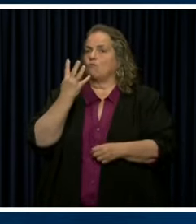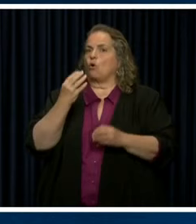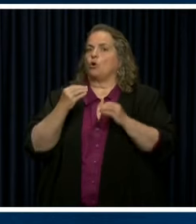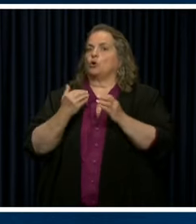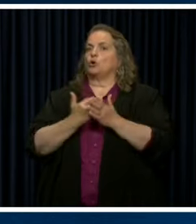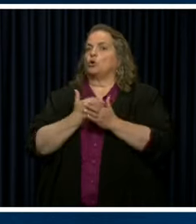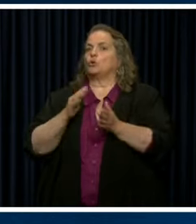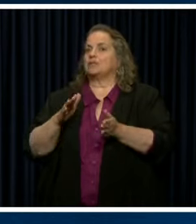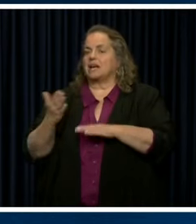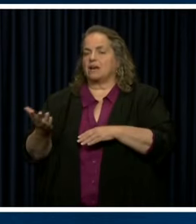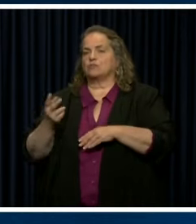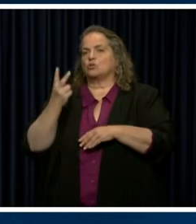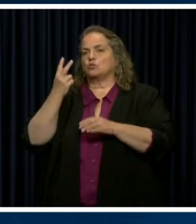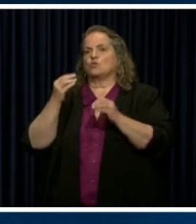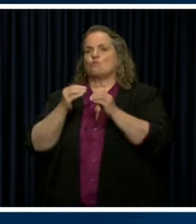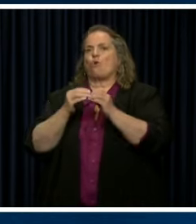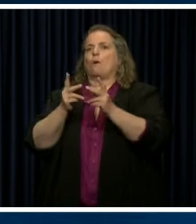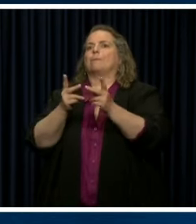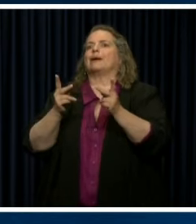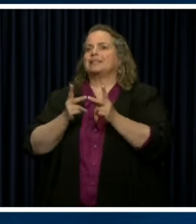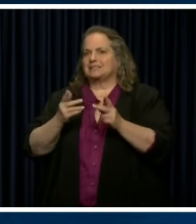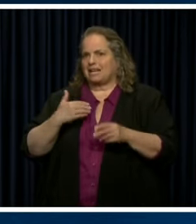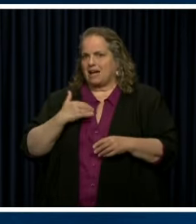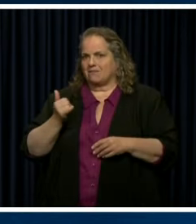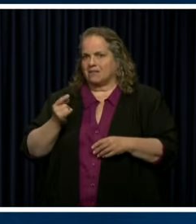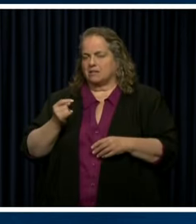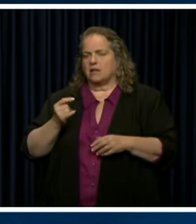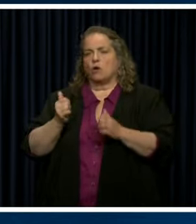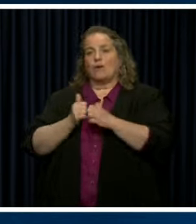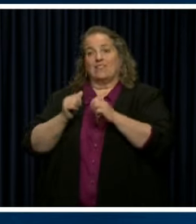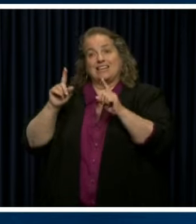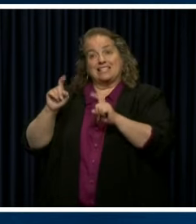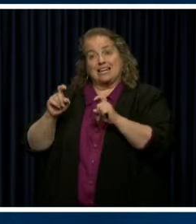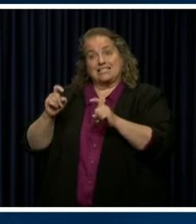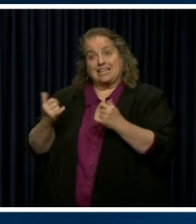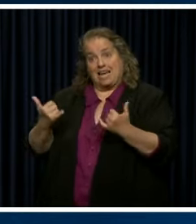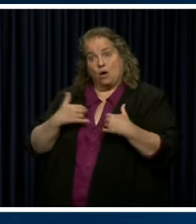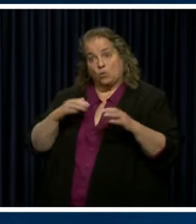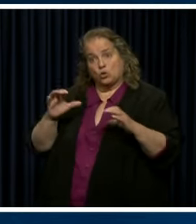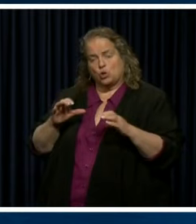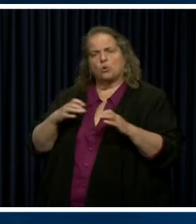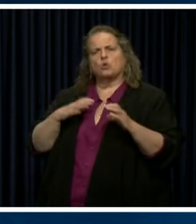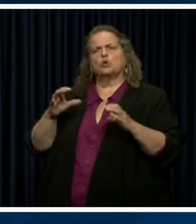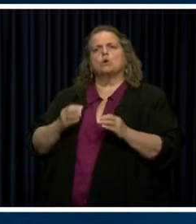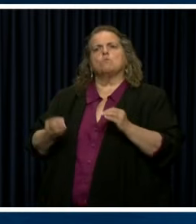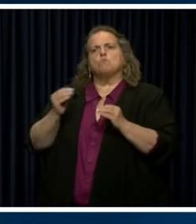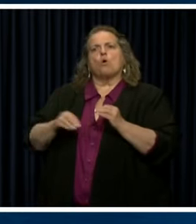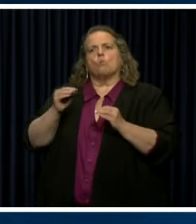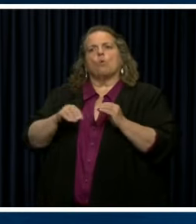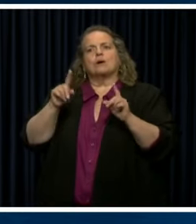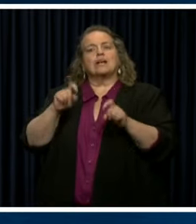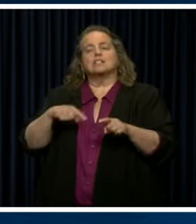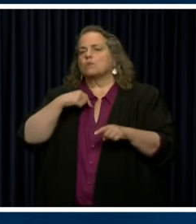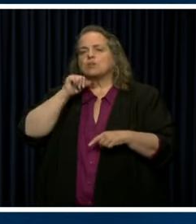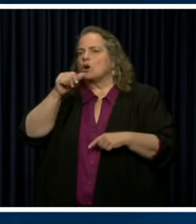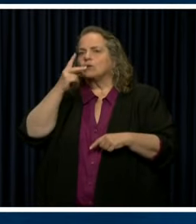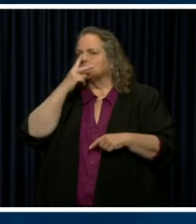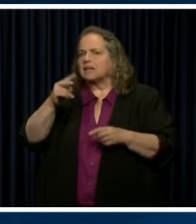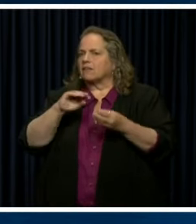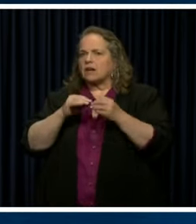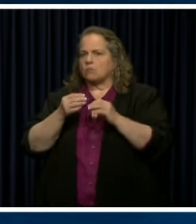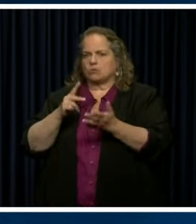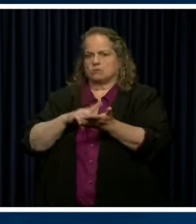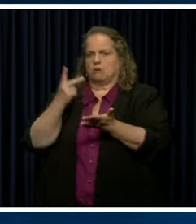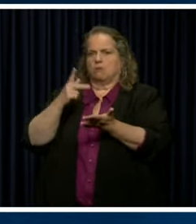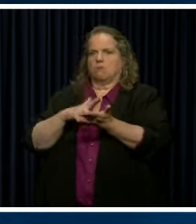facilities. But with the testing we are now doing and significantly more testing, not seeing these numbers jump more than